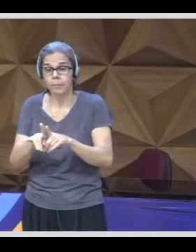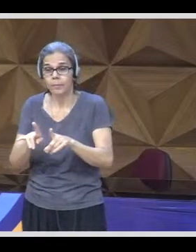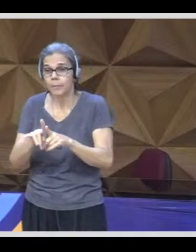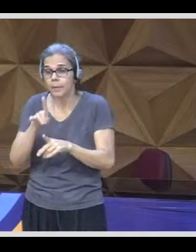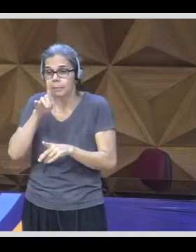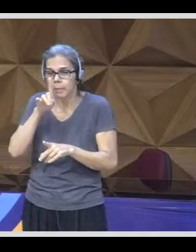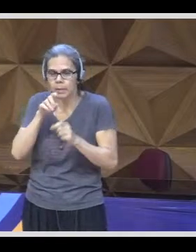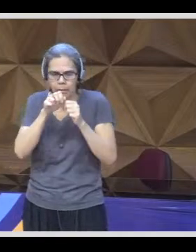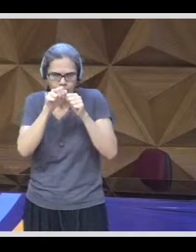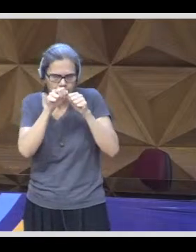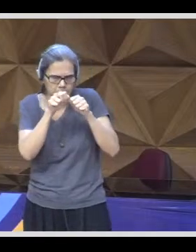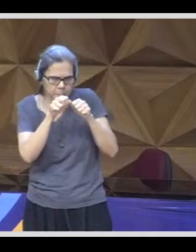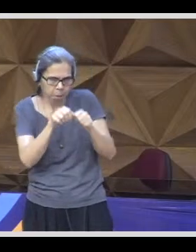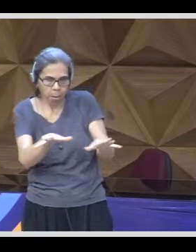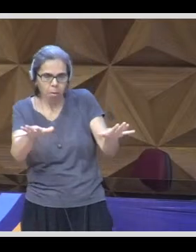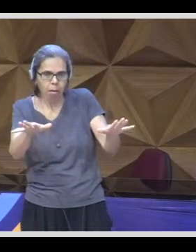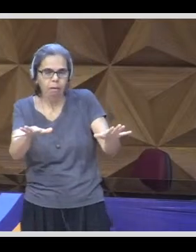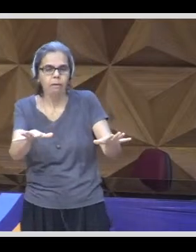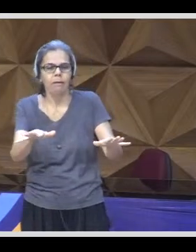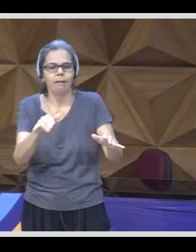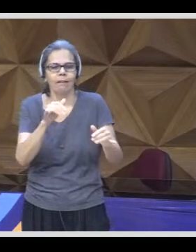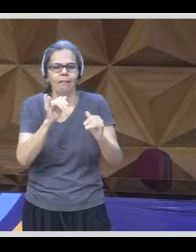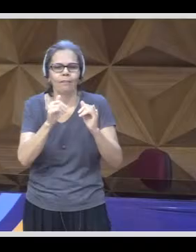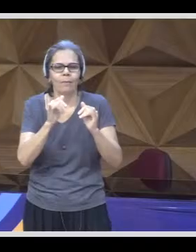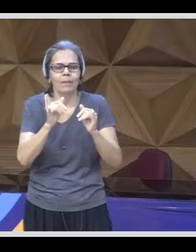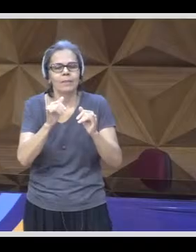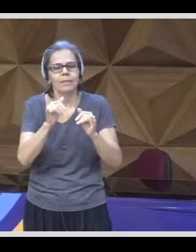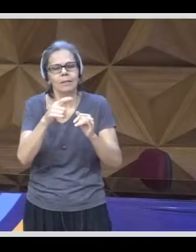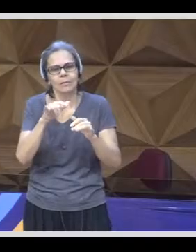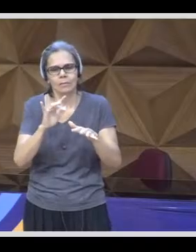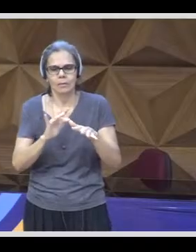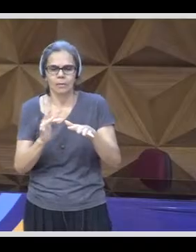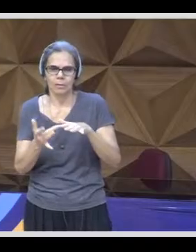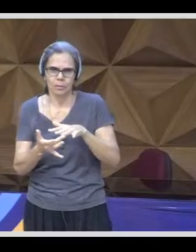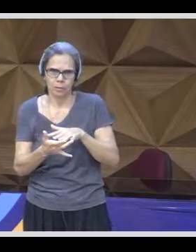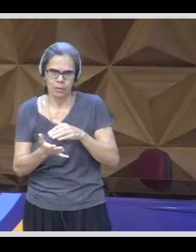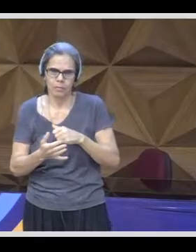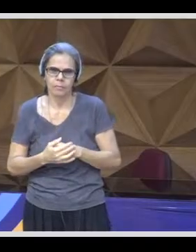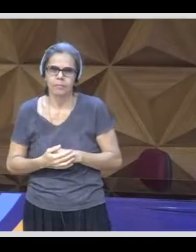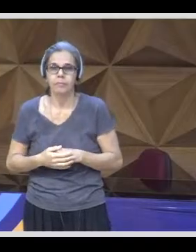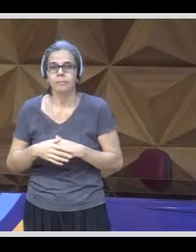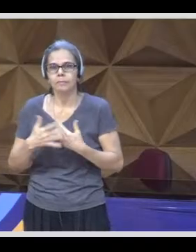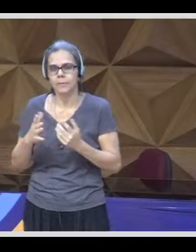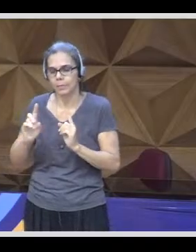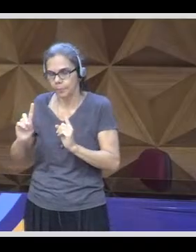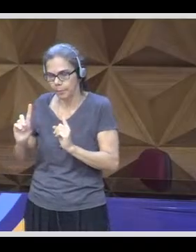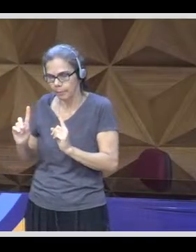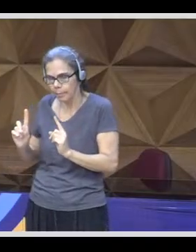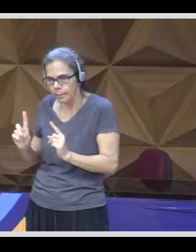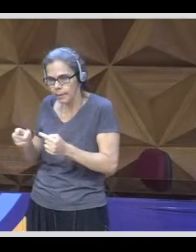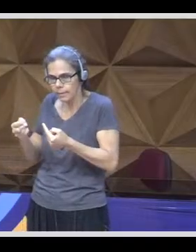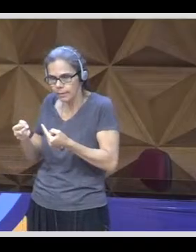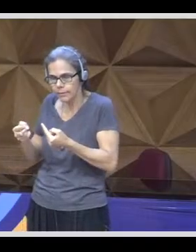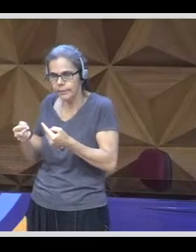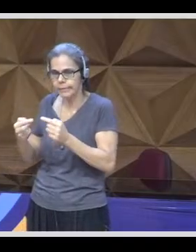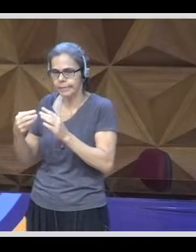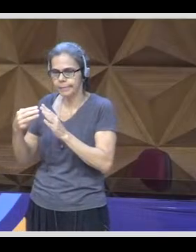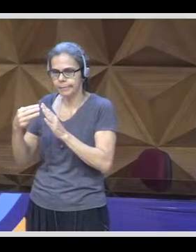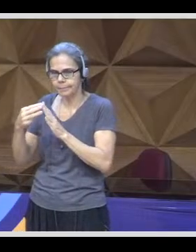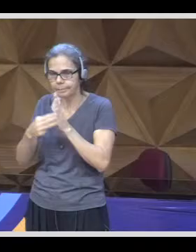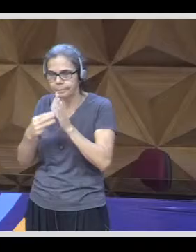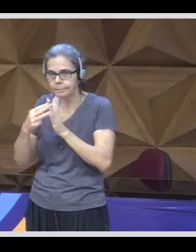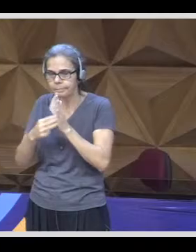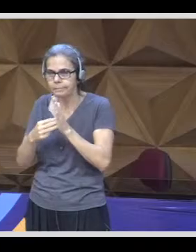The methodological challenges that I hope that I made clear is that we have to deal with a lot of heterogeneity, a lot of